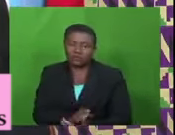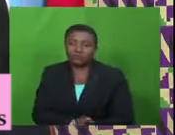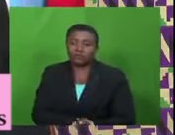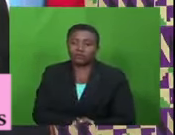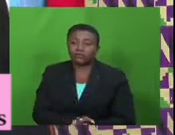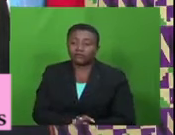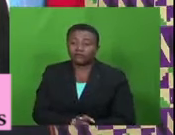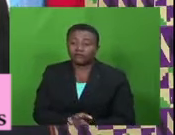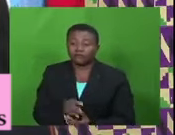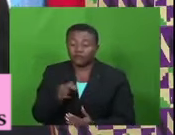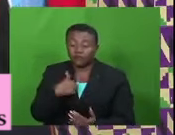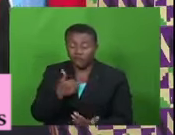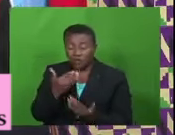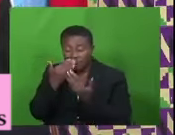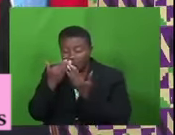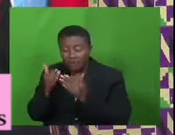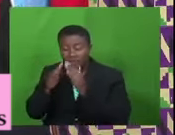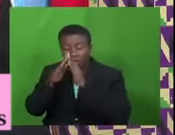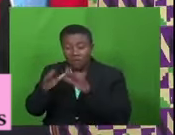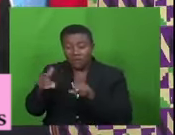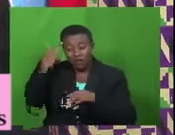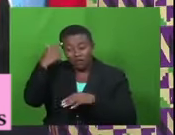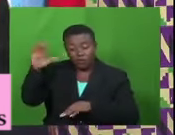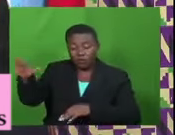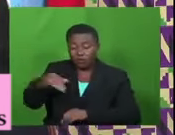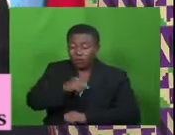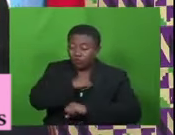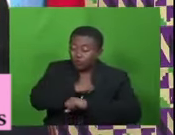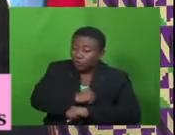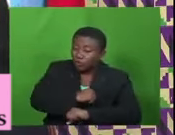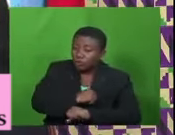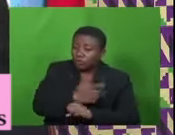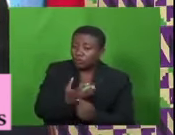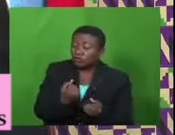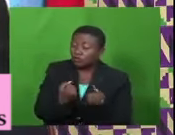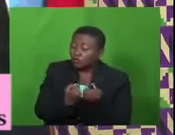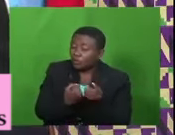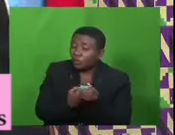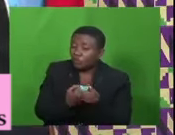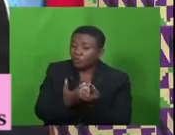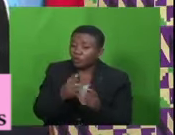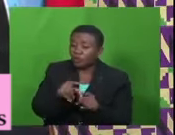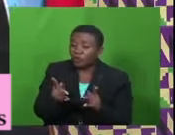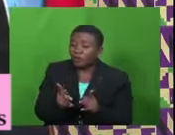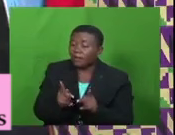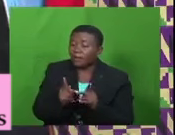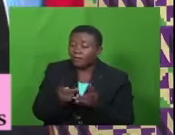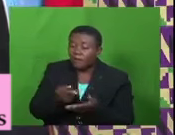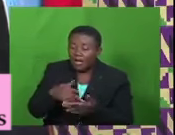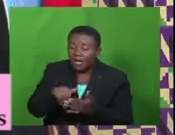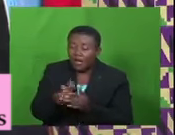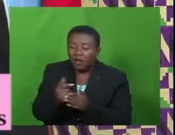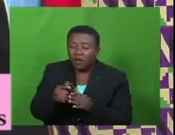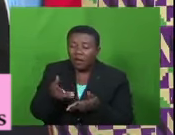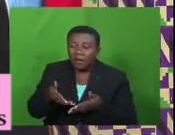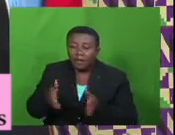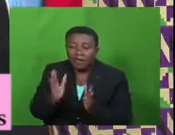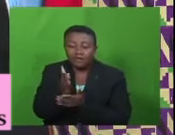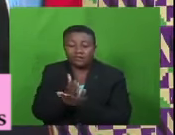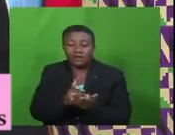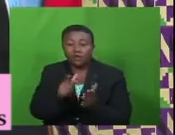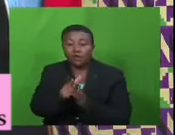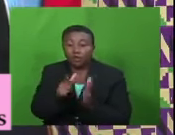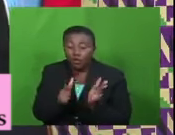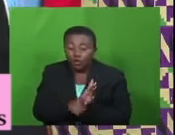thank the House for its support throughout this process, including the passage of key revenue laws. However,